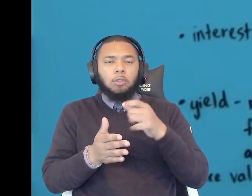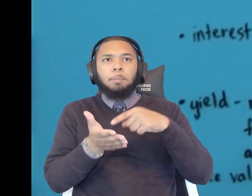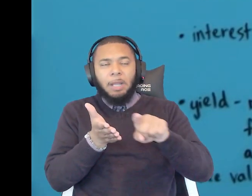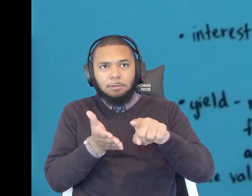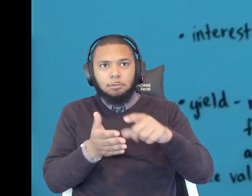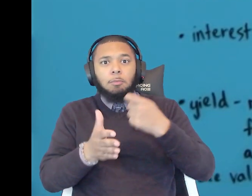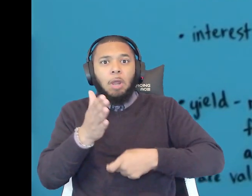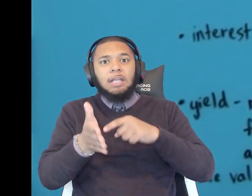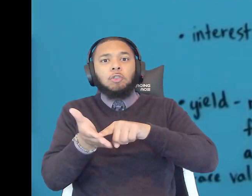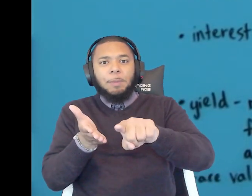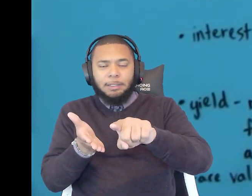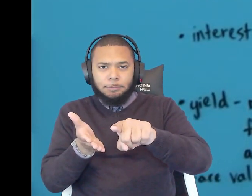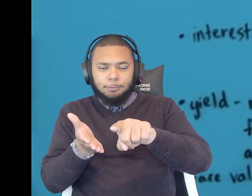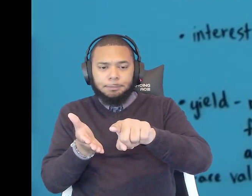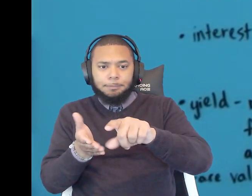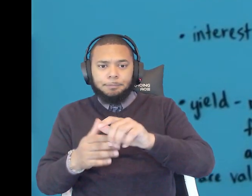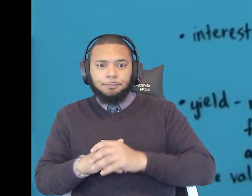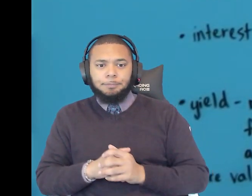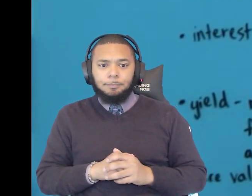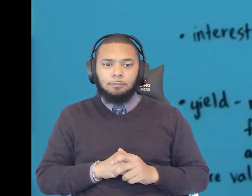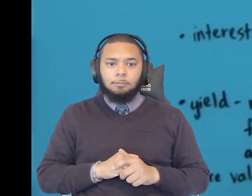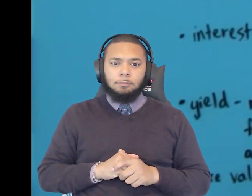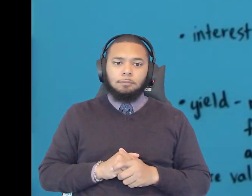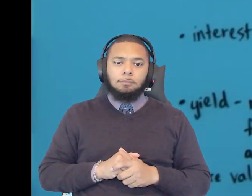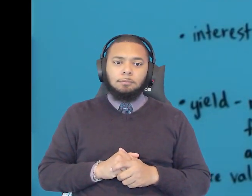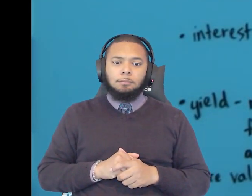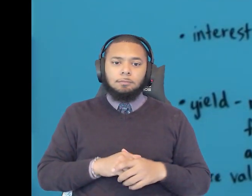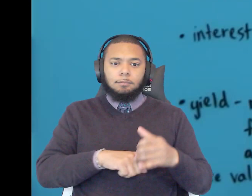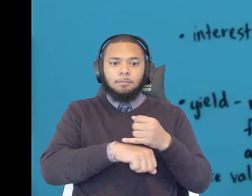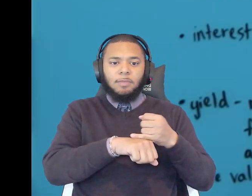Okay, so the interest rate,